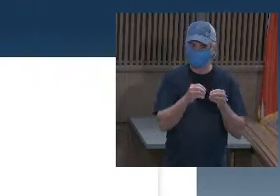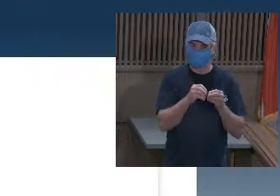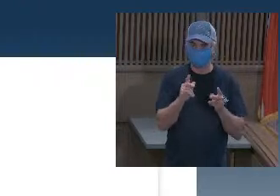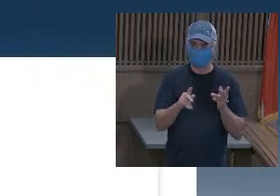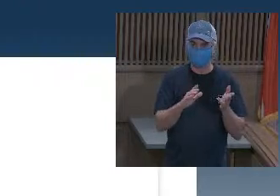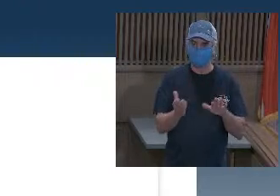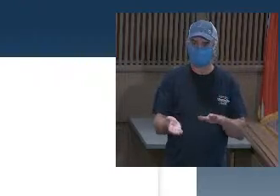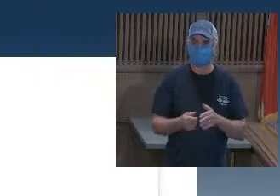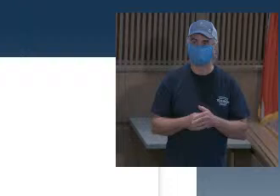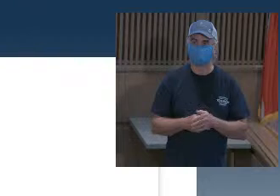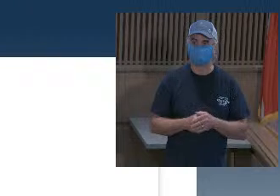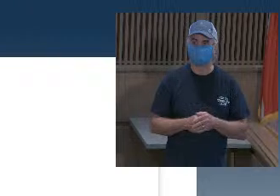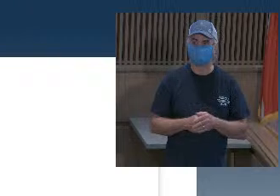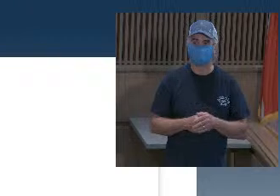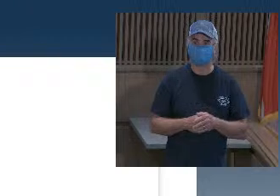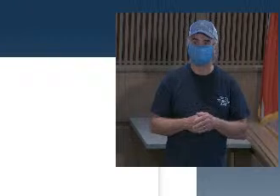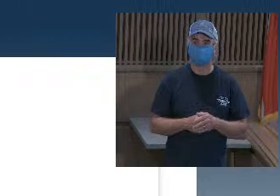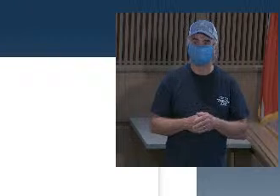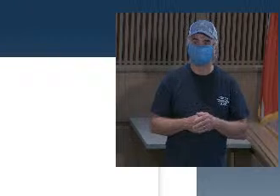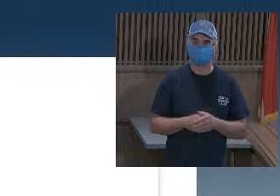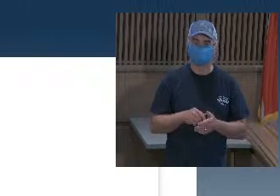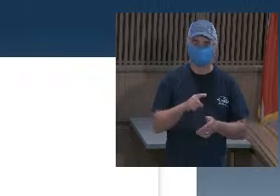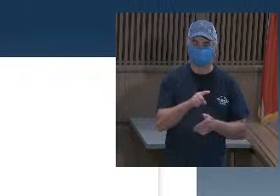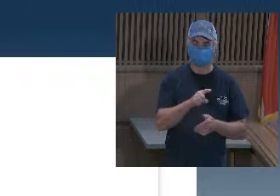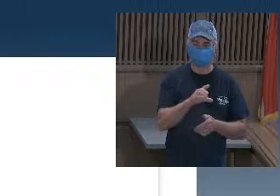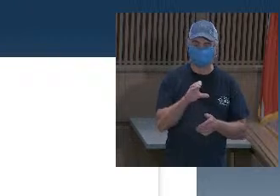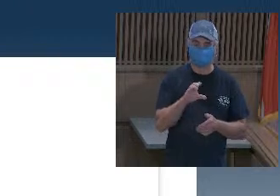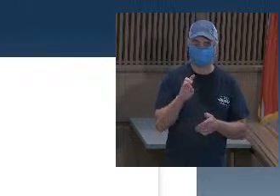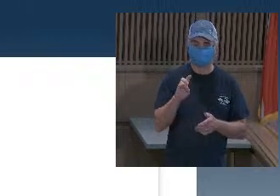There have been 171 females,